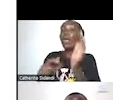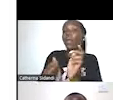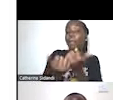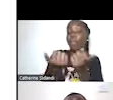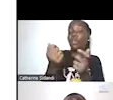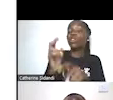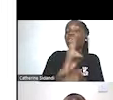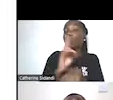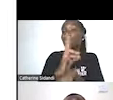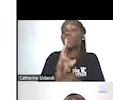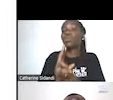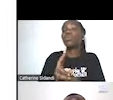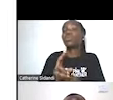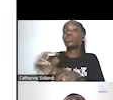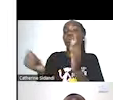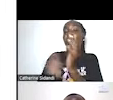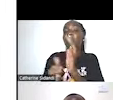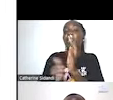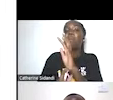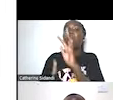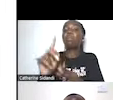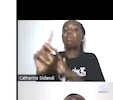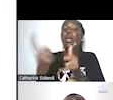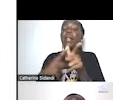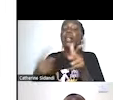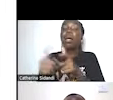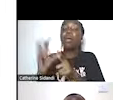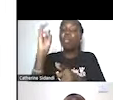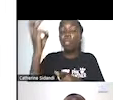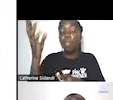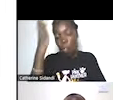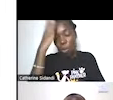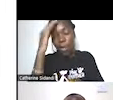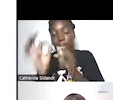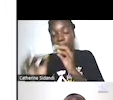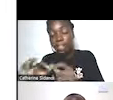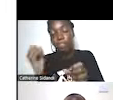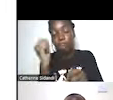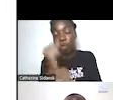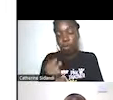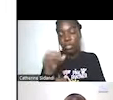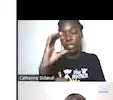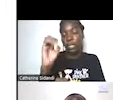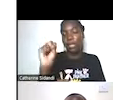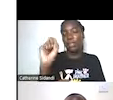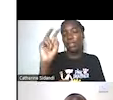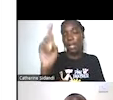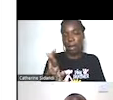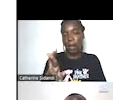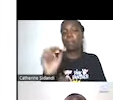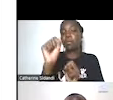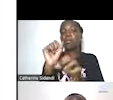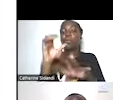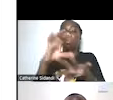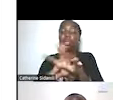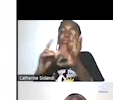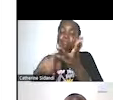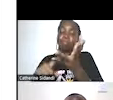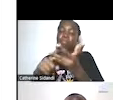of actions. So predictive analytics now will just help you say that if we do CSR, we are able to get